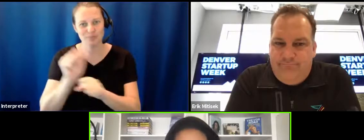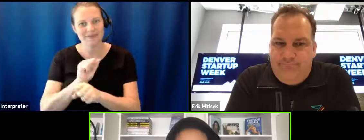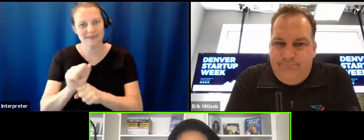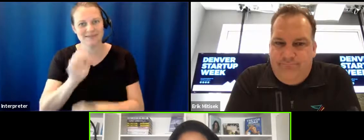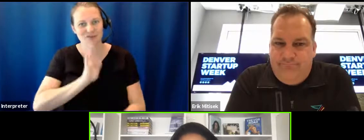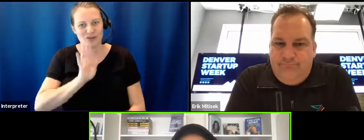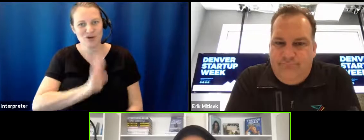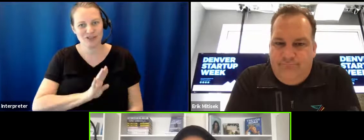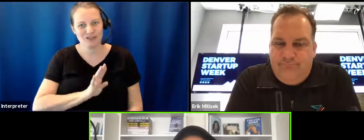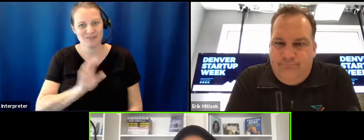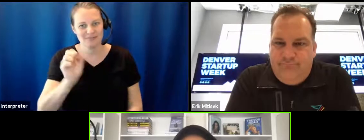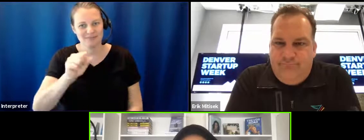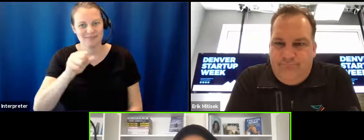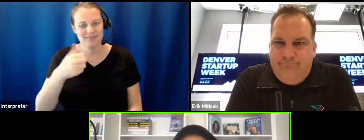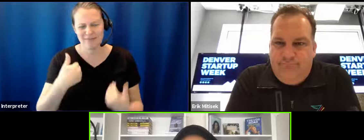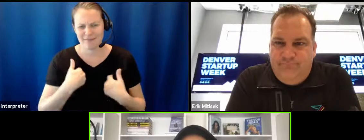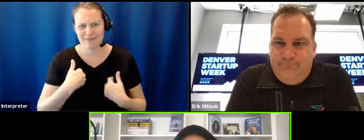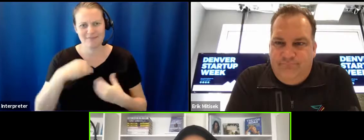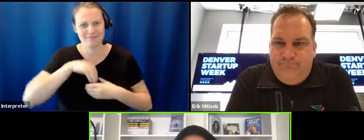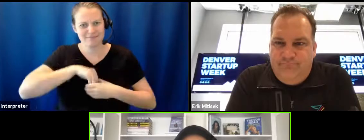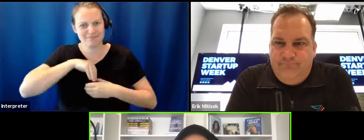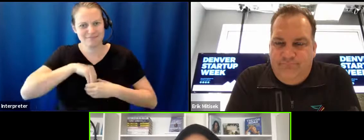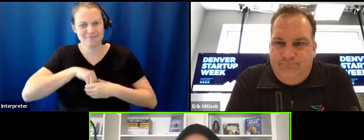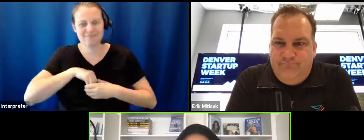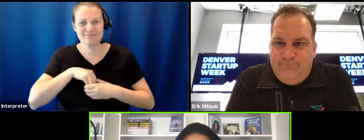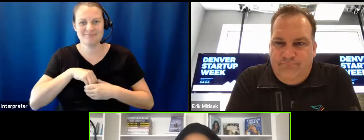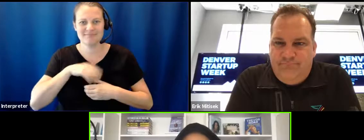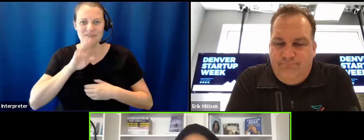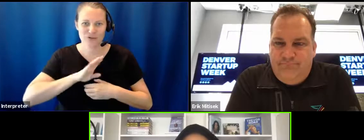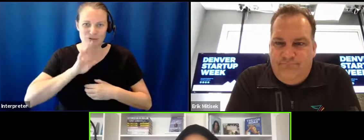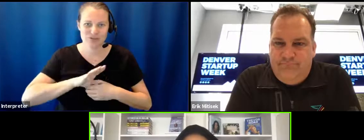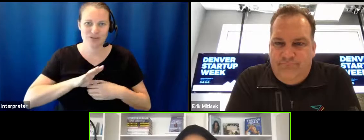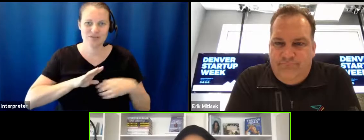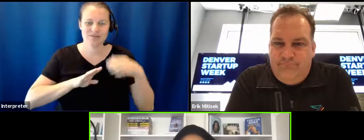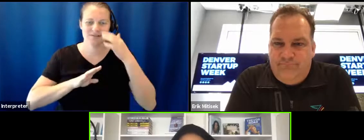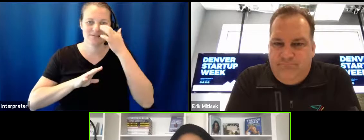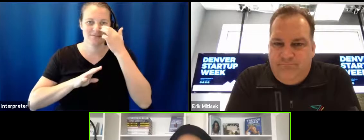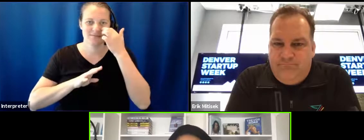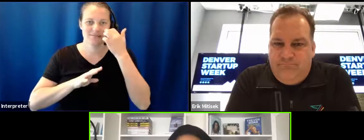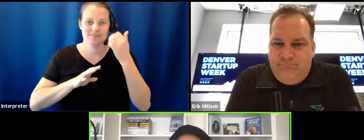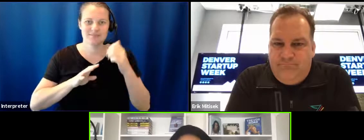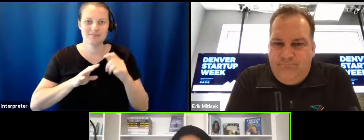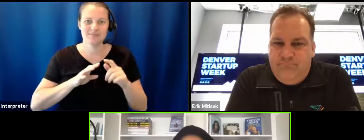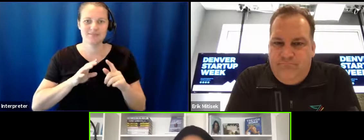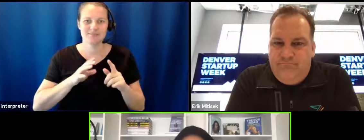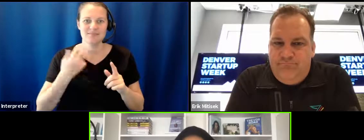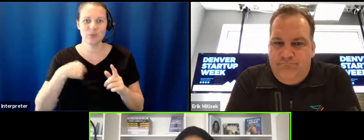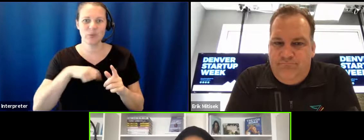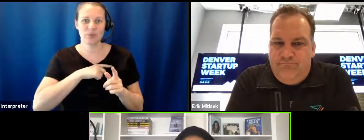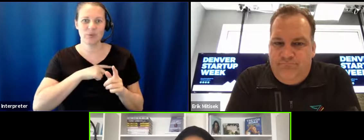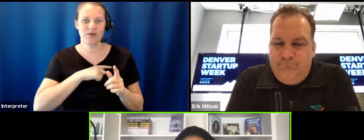there, that so many people have of so often we're like relegated to this